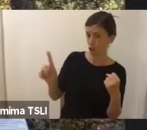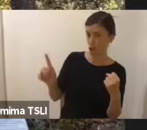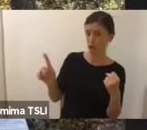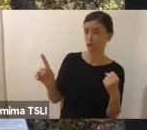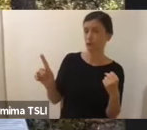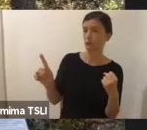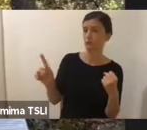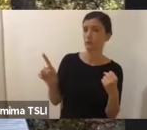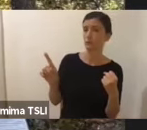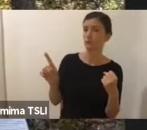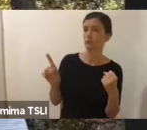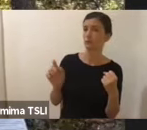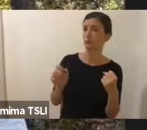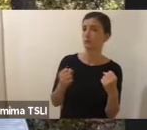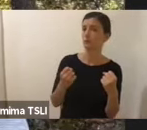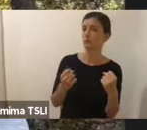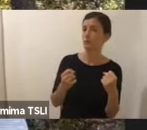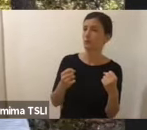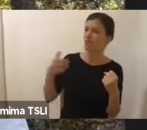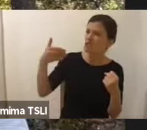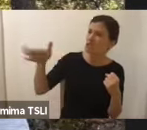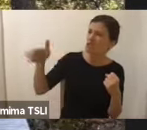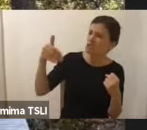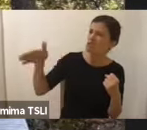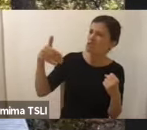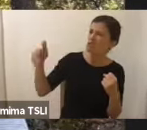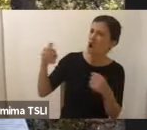you go beat on your own kind